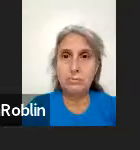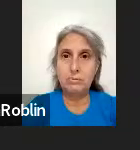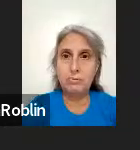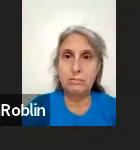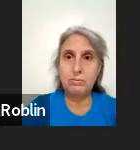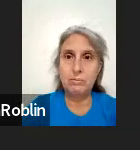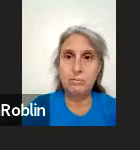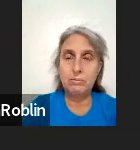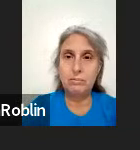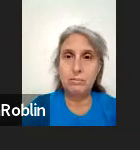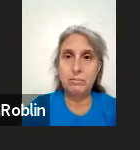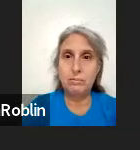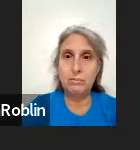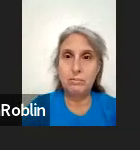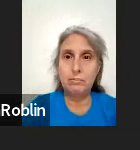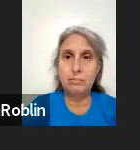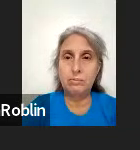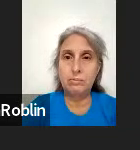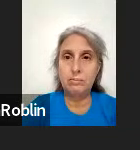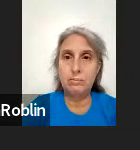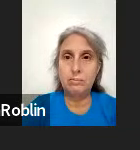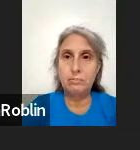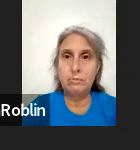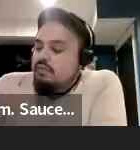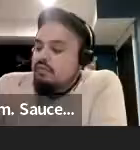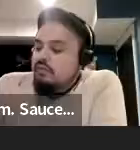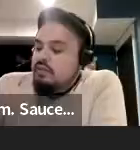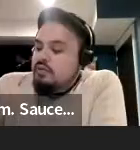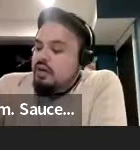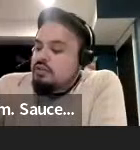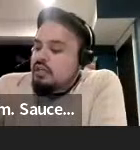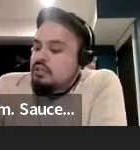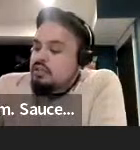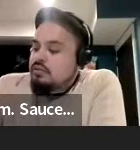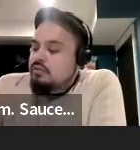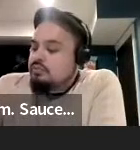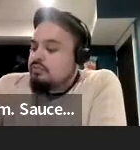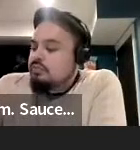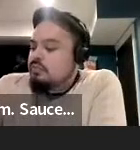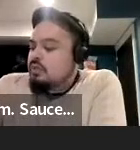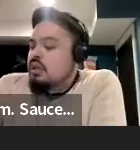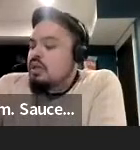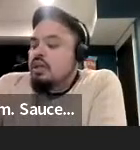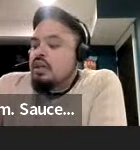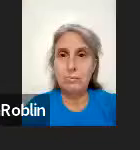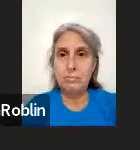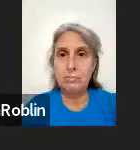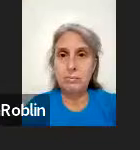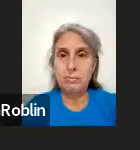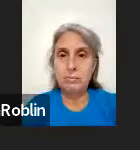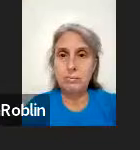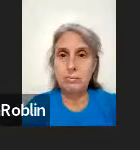Second. Second by Commissioner Blacknell. All in favor of this project? Discussion.